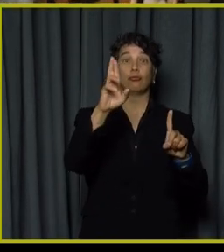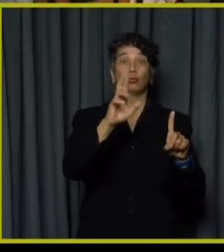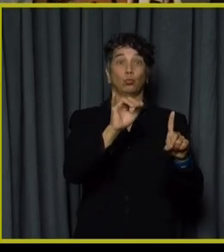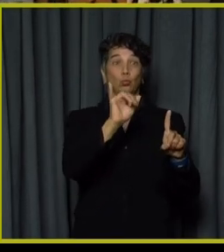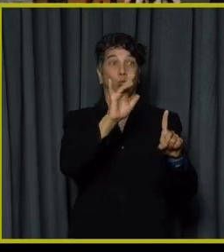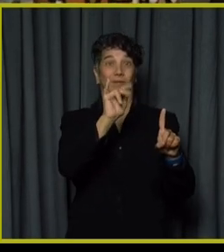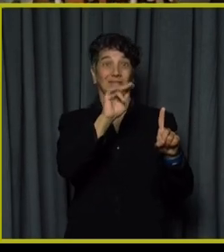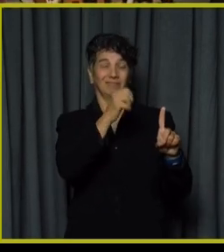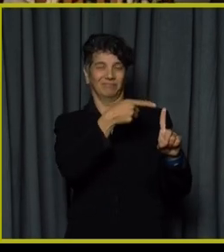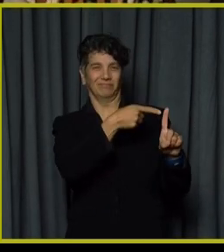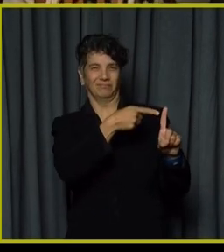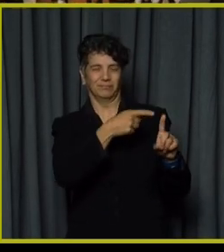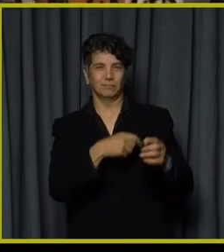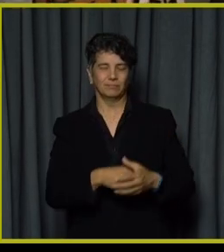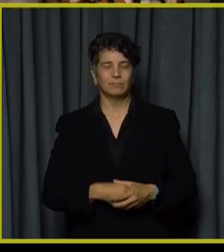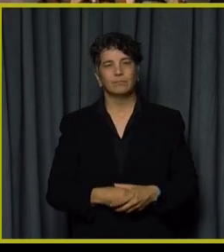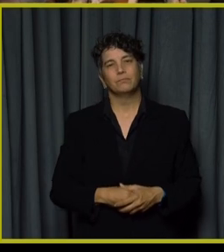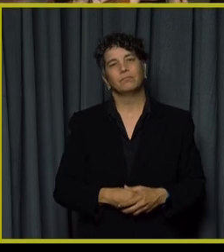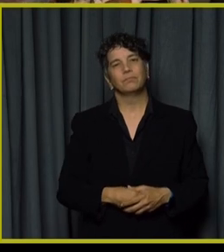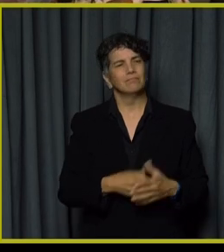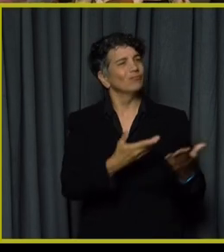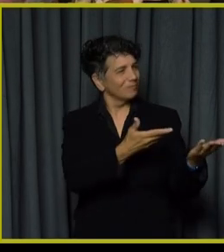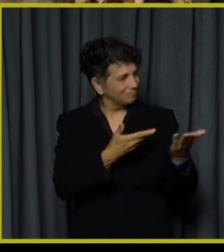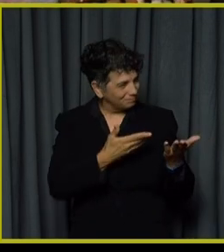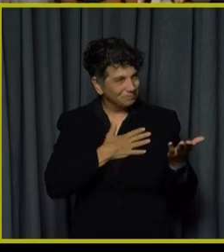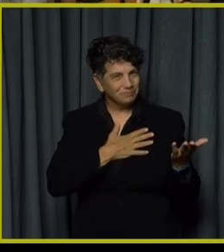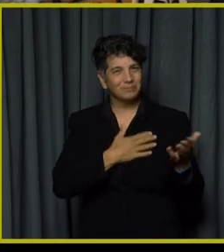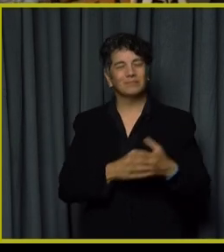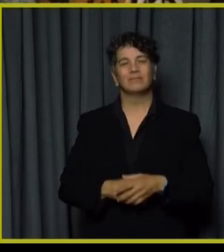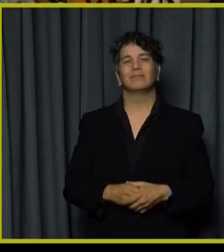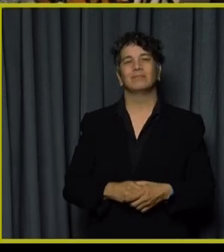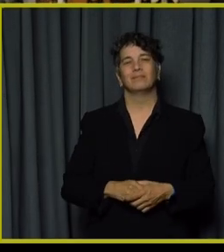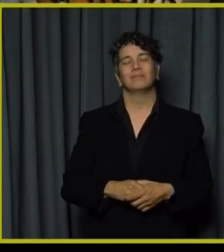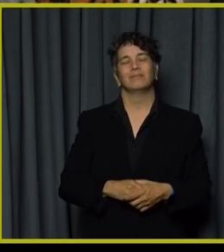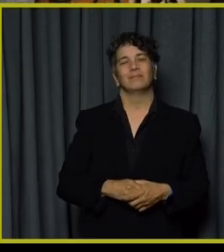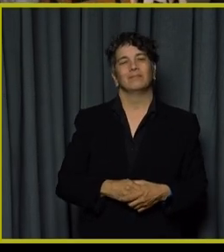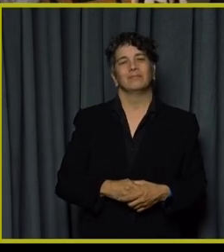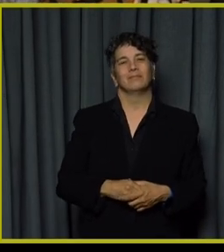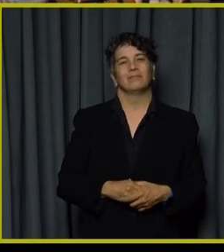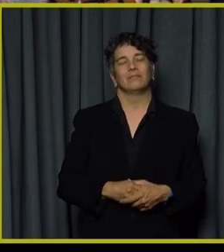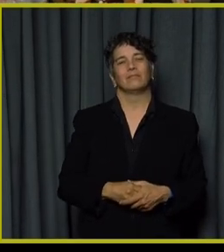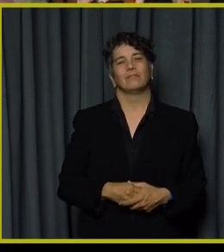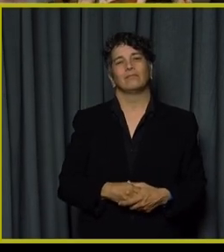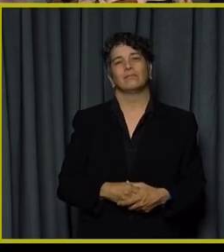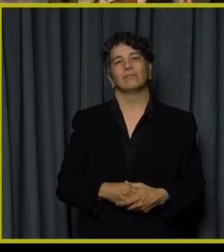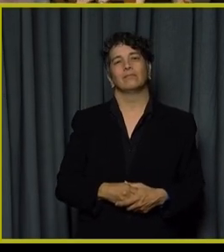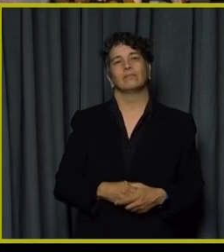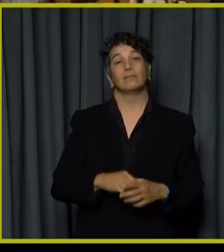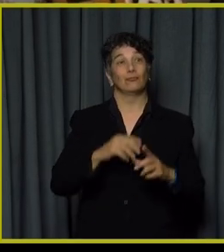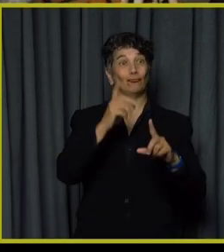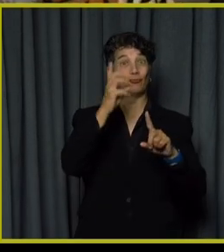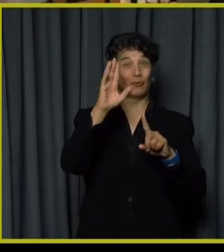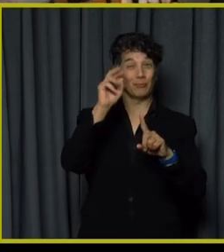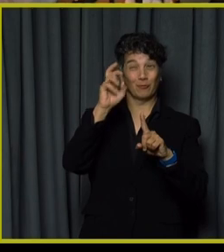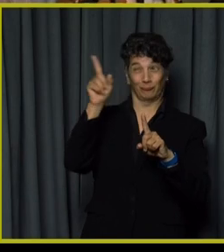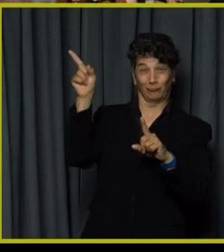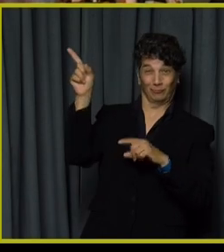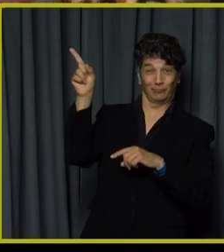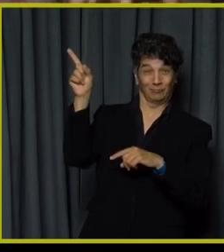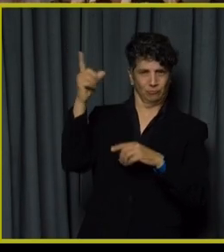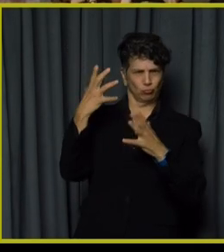Dr. Julianne Malvo, welcome to you. And Dr. Barber has a couple of questions he wants me to ask